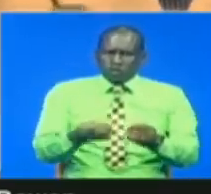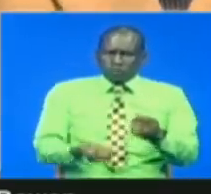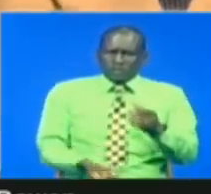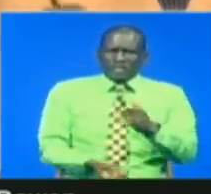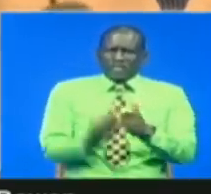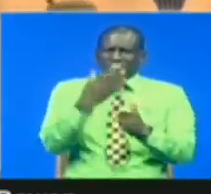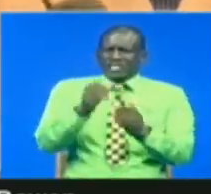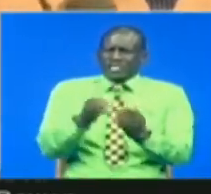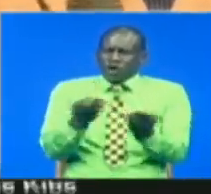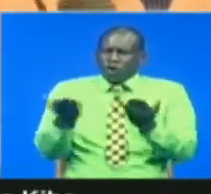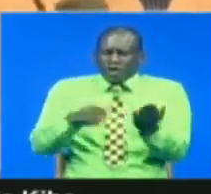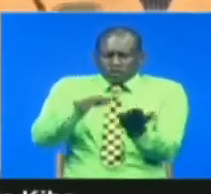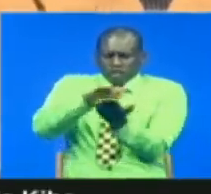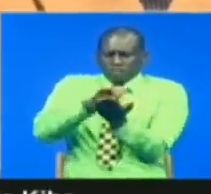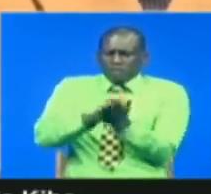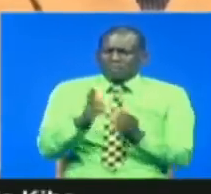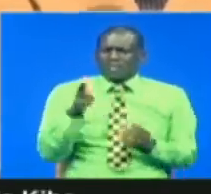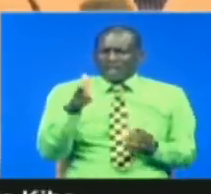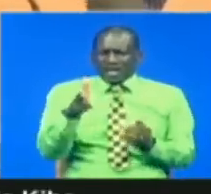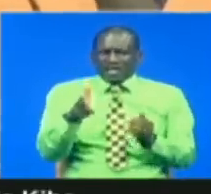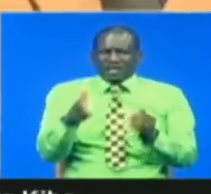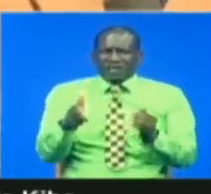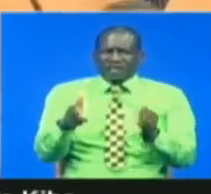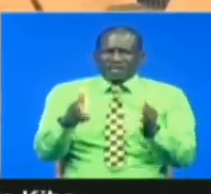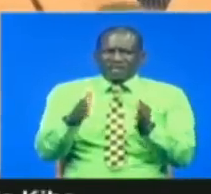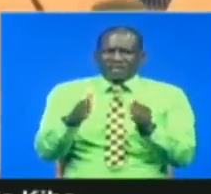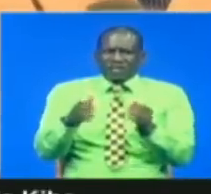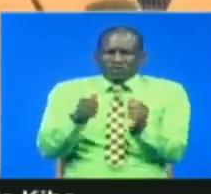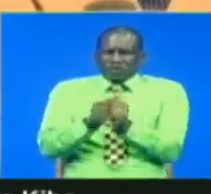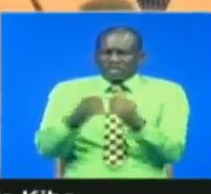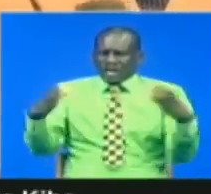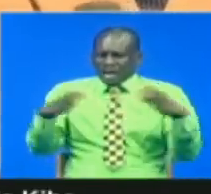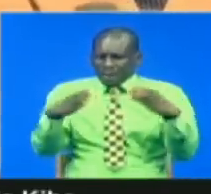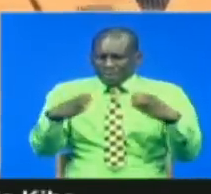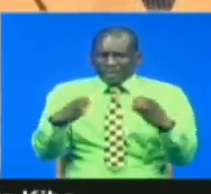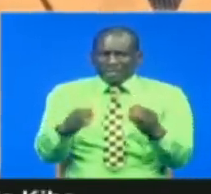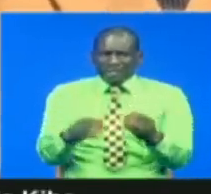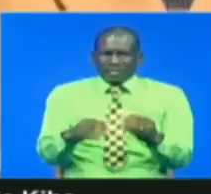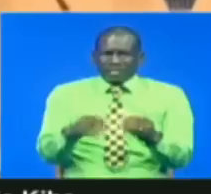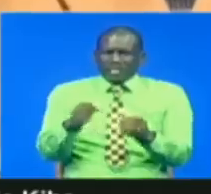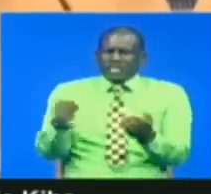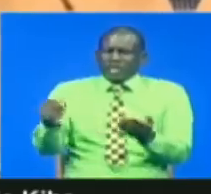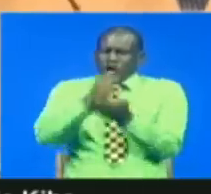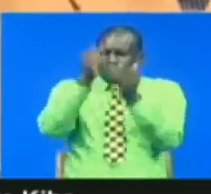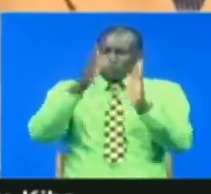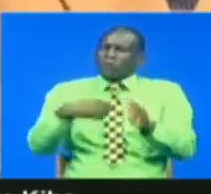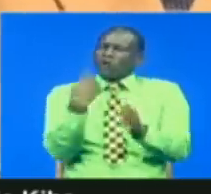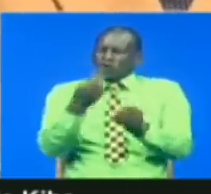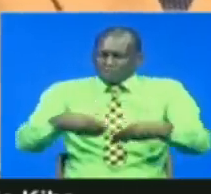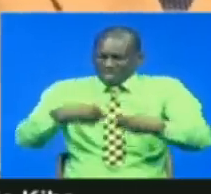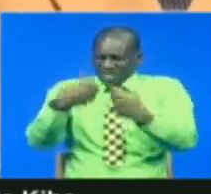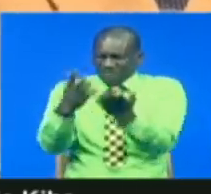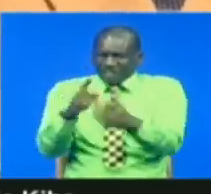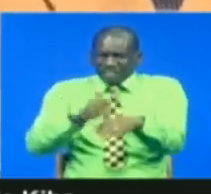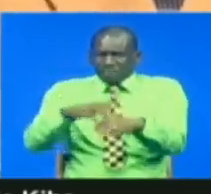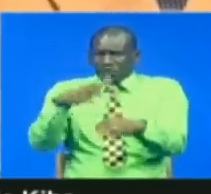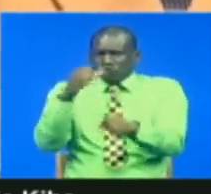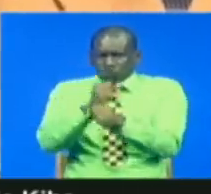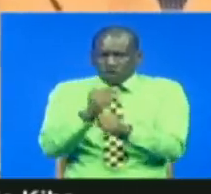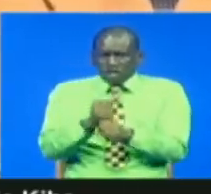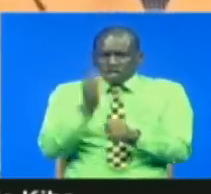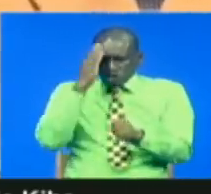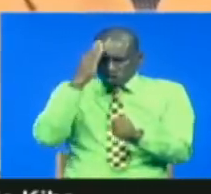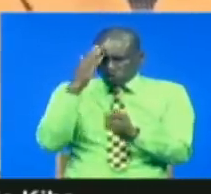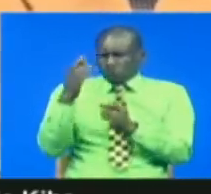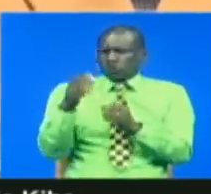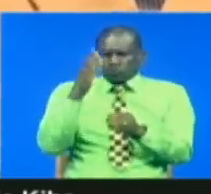armory where to store the guns are there with the company. The employee is the only who will be entrusted because he knows the assignment, which